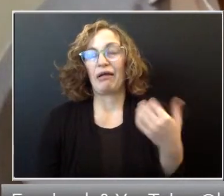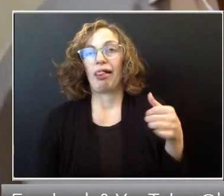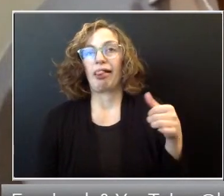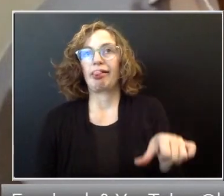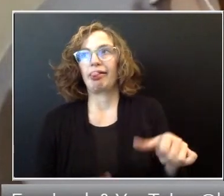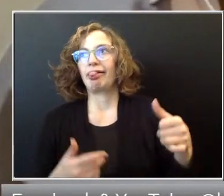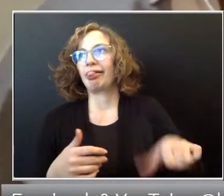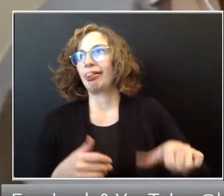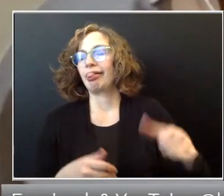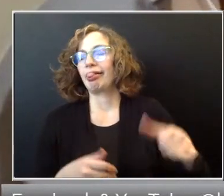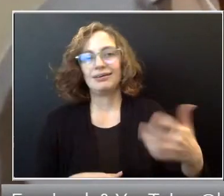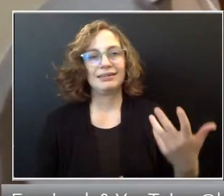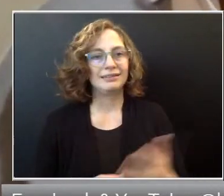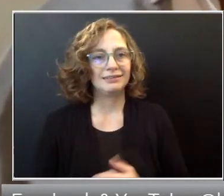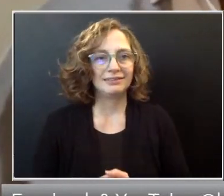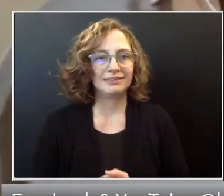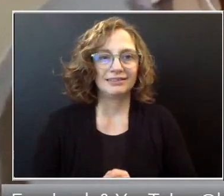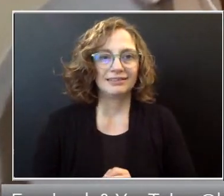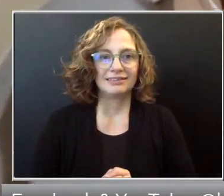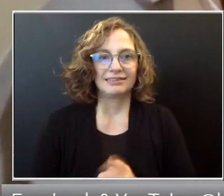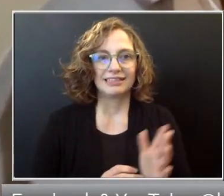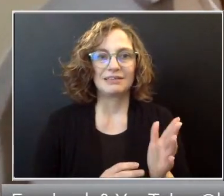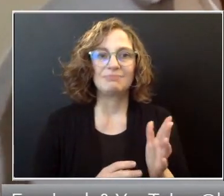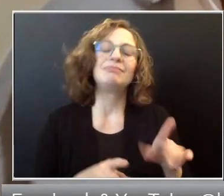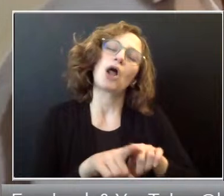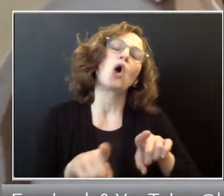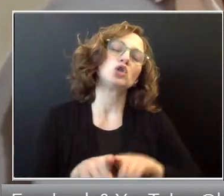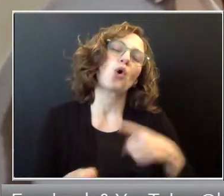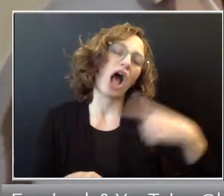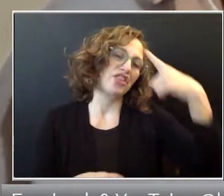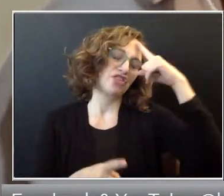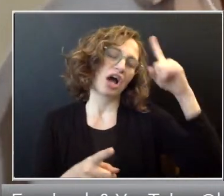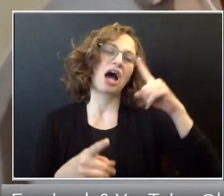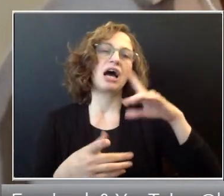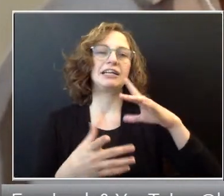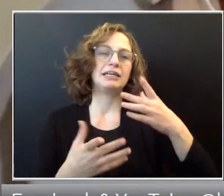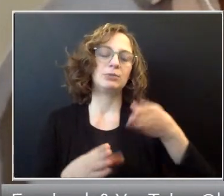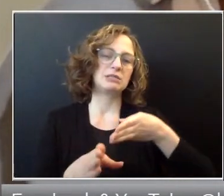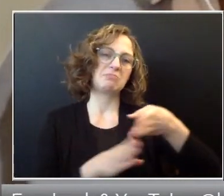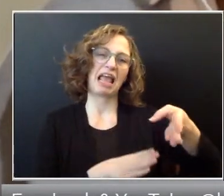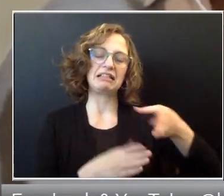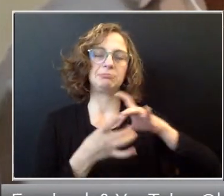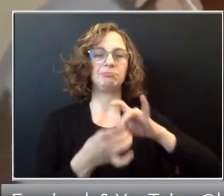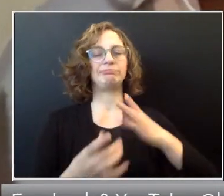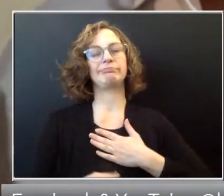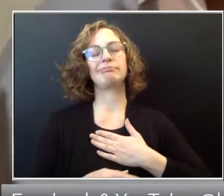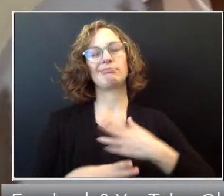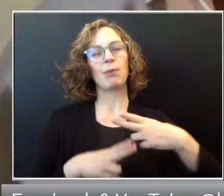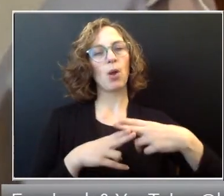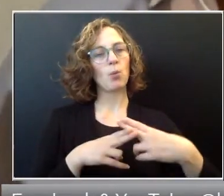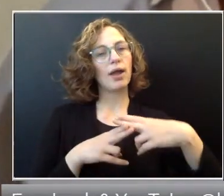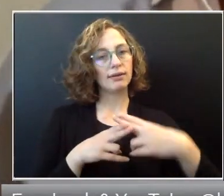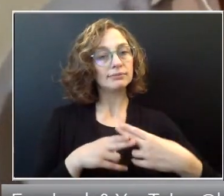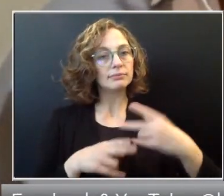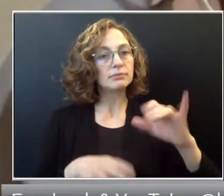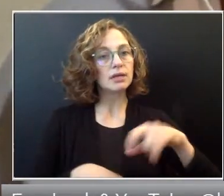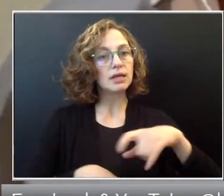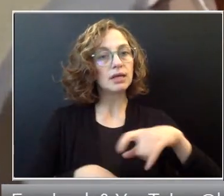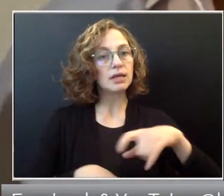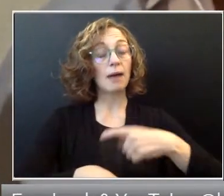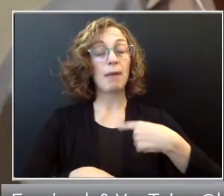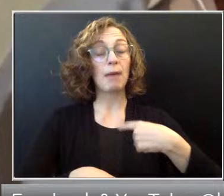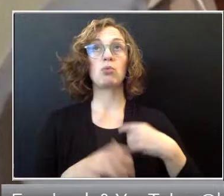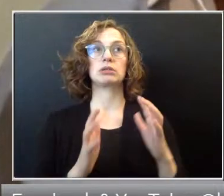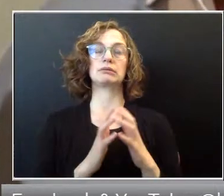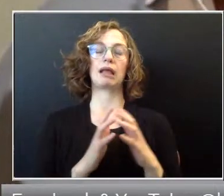was mainly related to the weight, because I was significantly heavier at that point in time too. And then I contributed